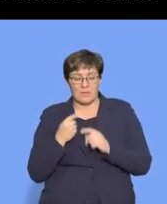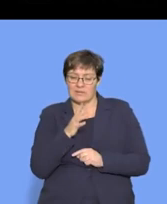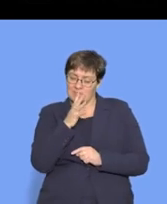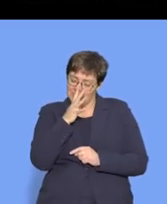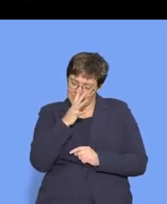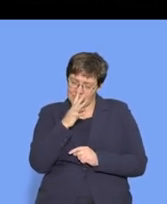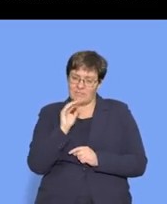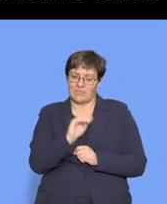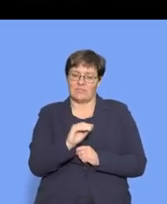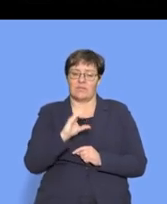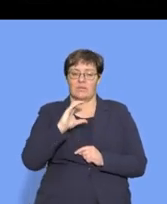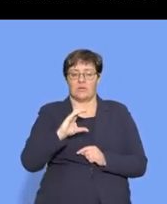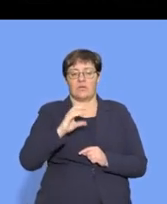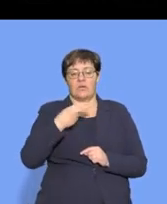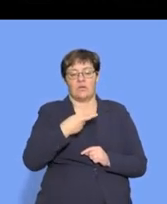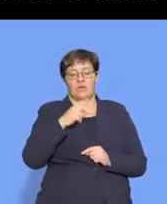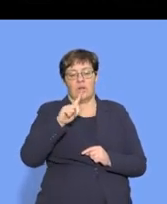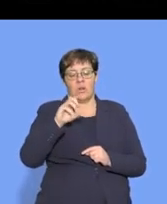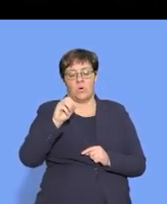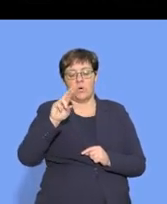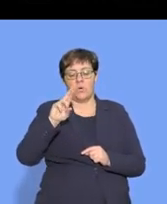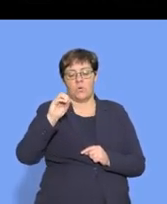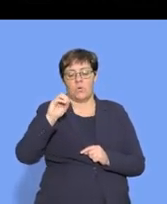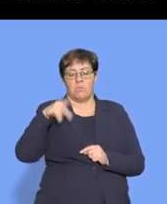of chloroplasts inside them.